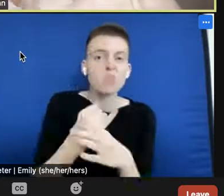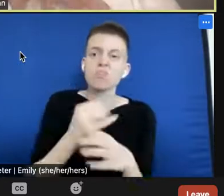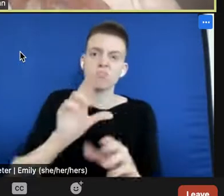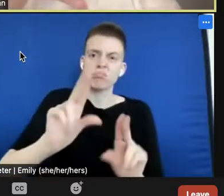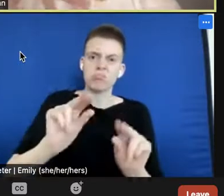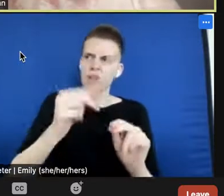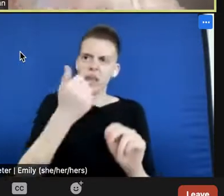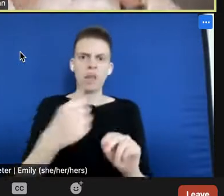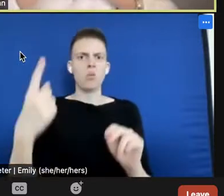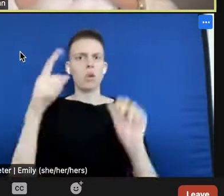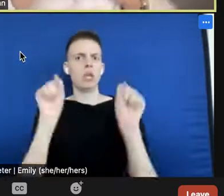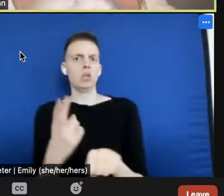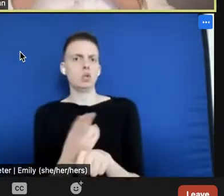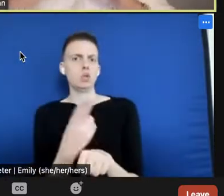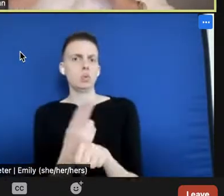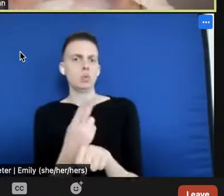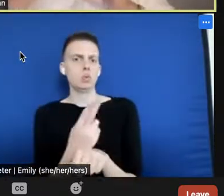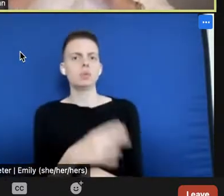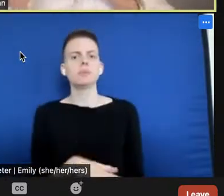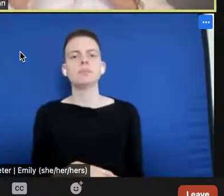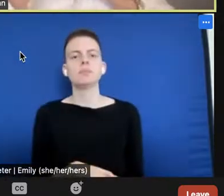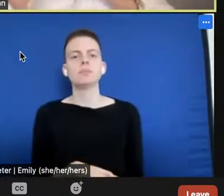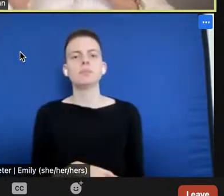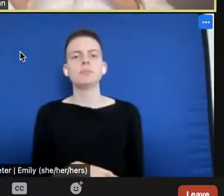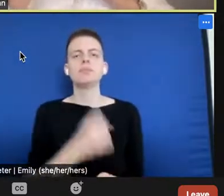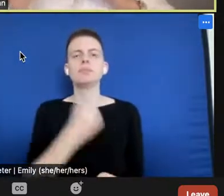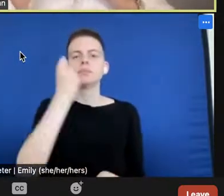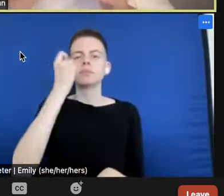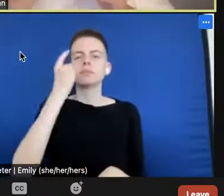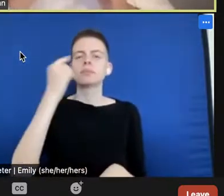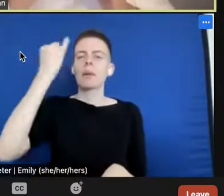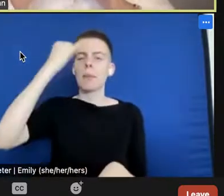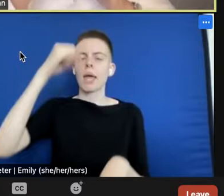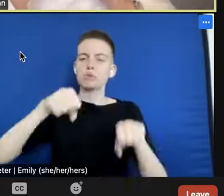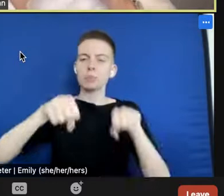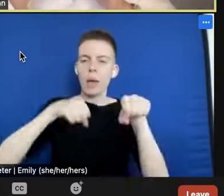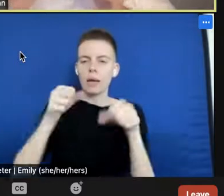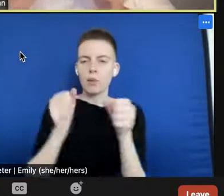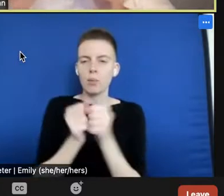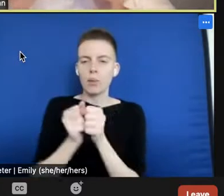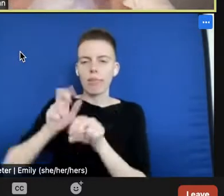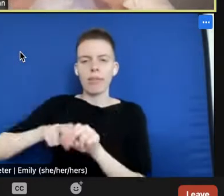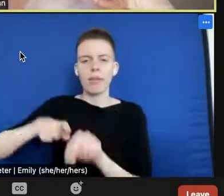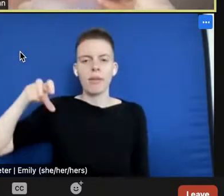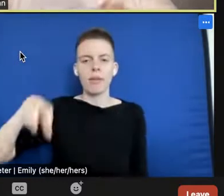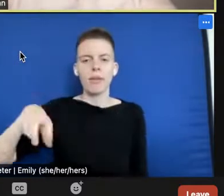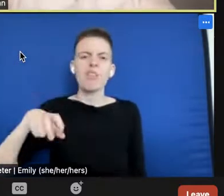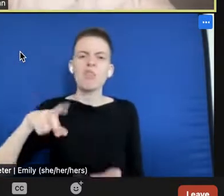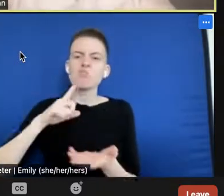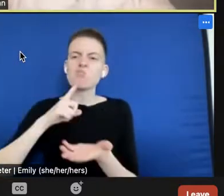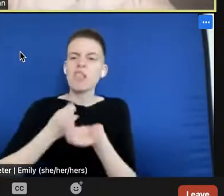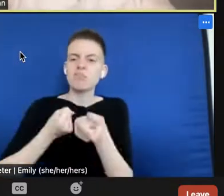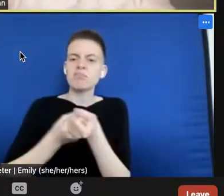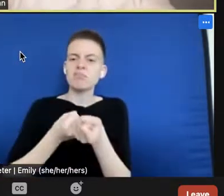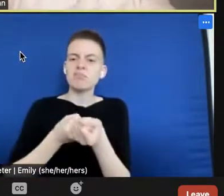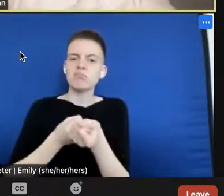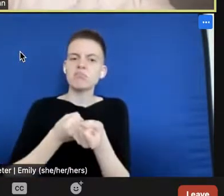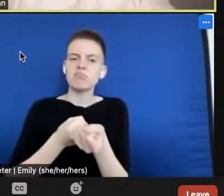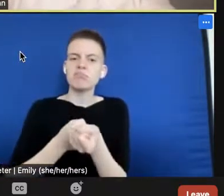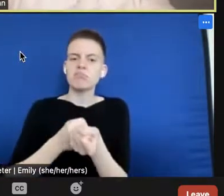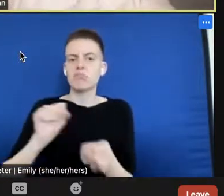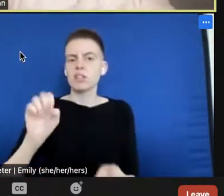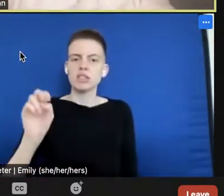you know, this sensory balance is kind of this sidecar, this very important supplement to something that was established a